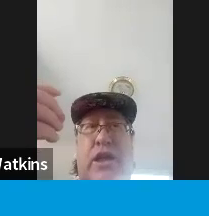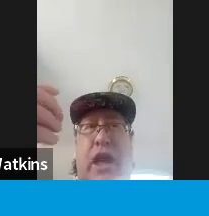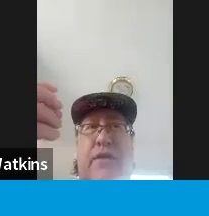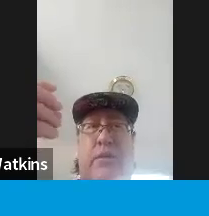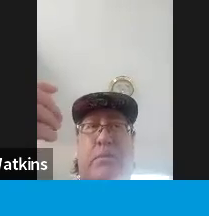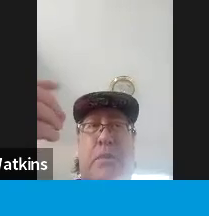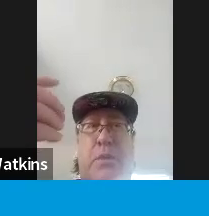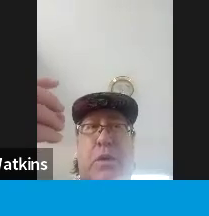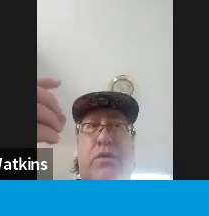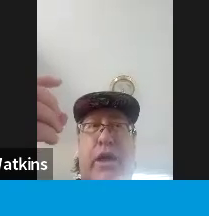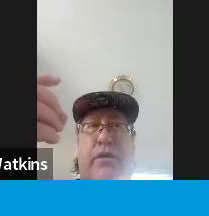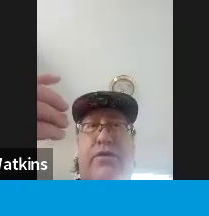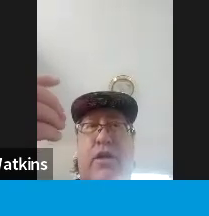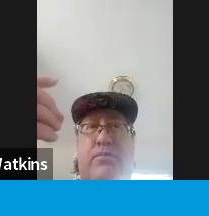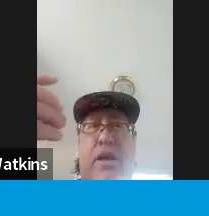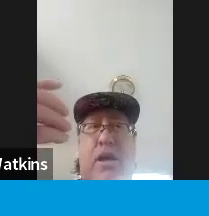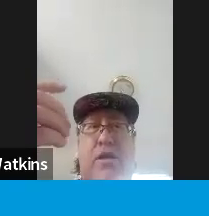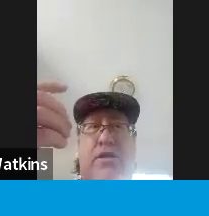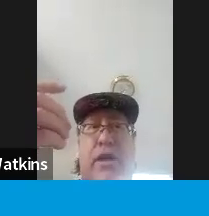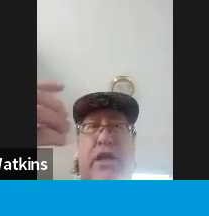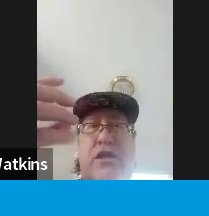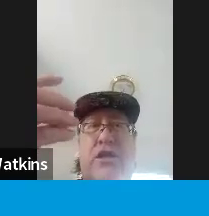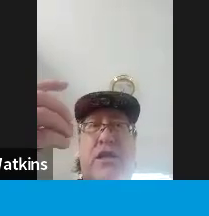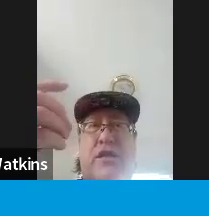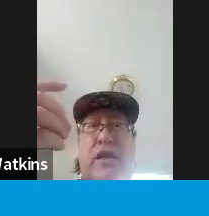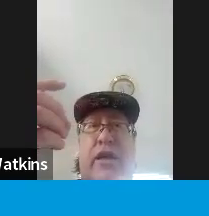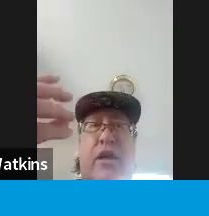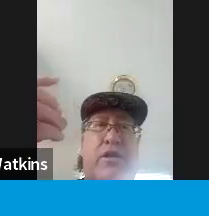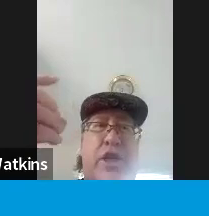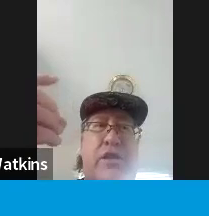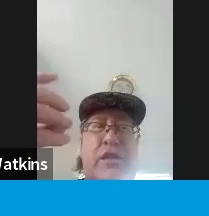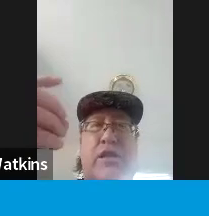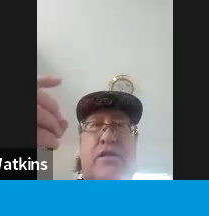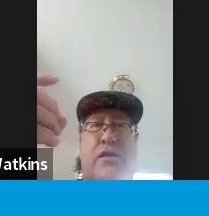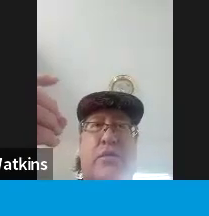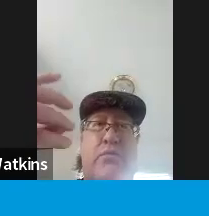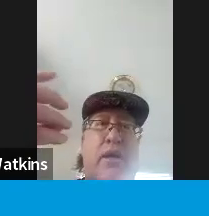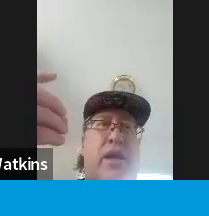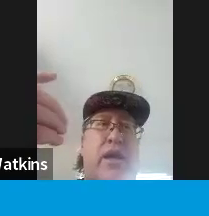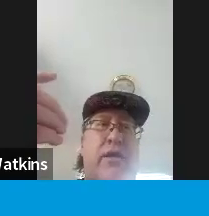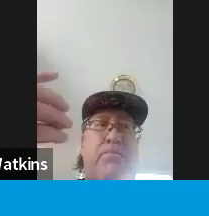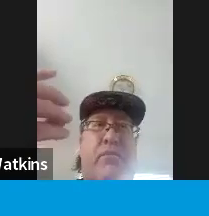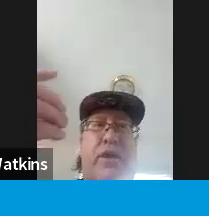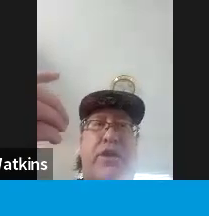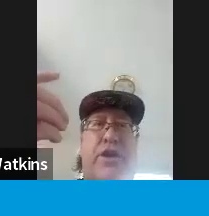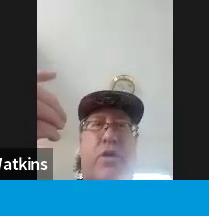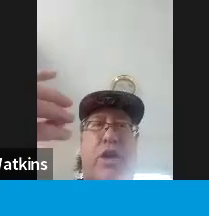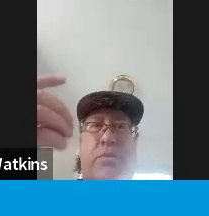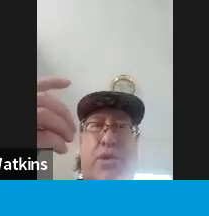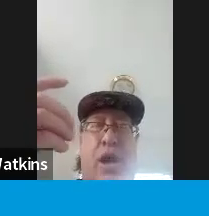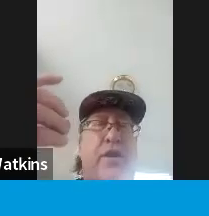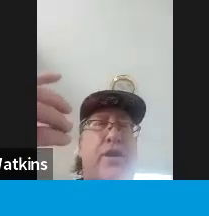I think having people like from other agencies like the justice system and, you